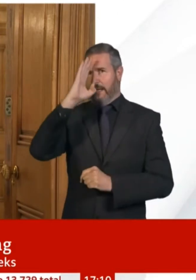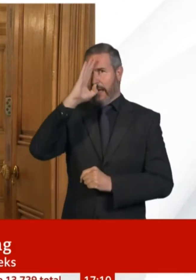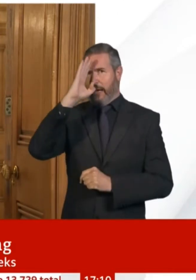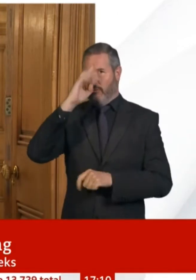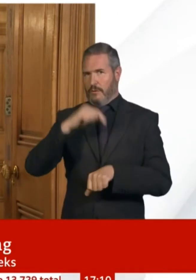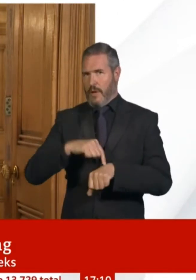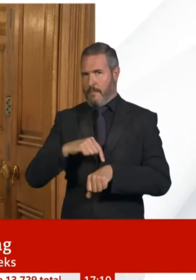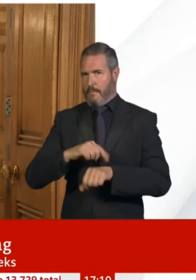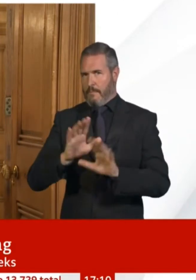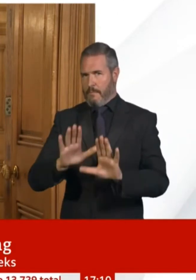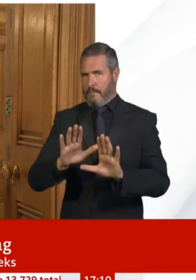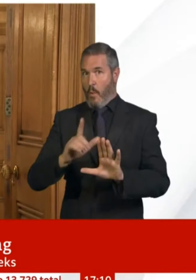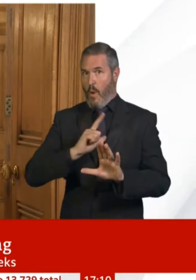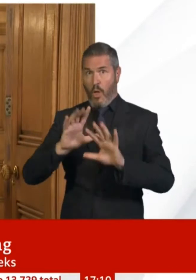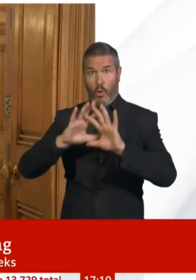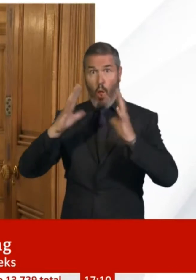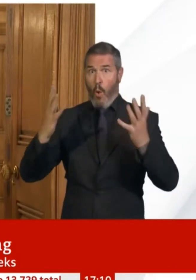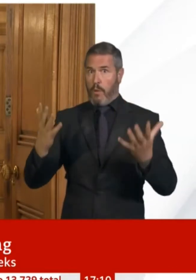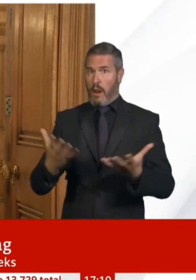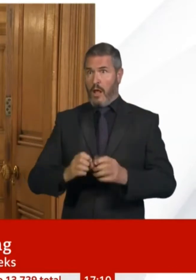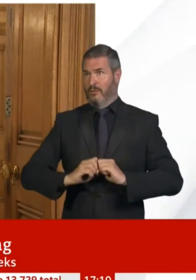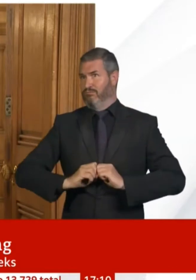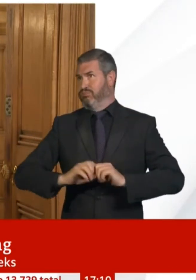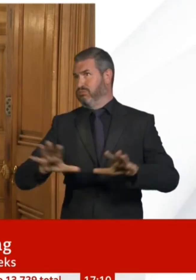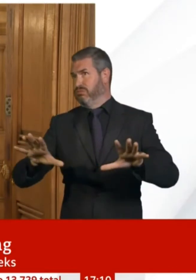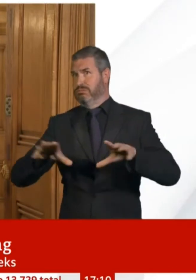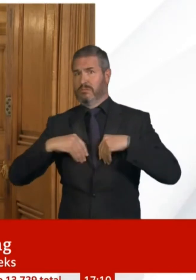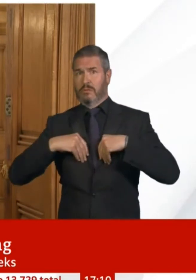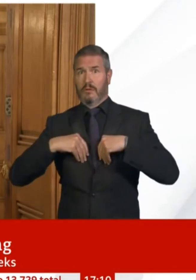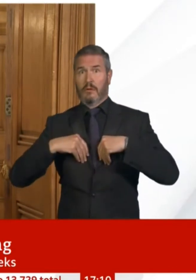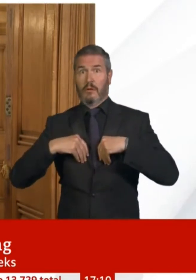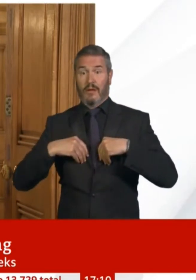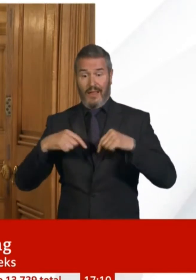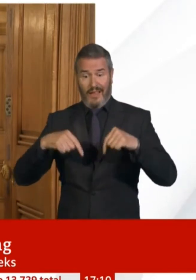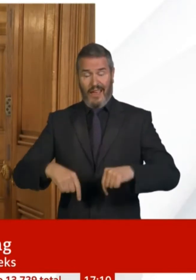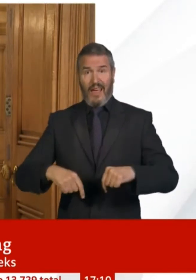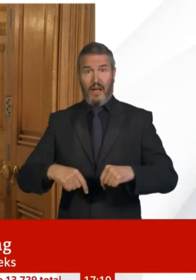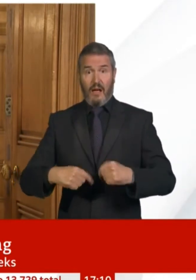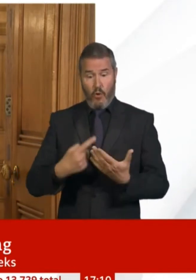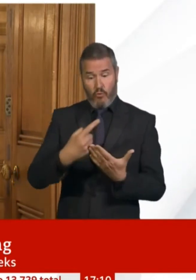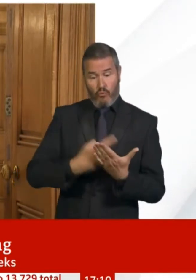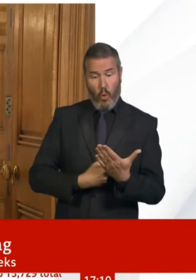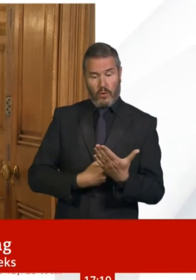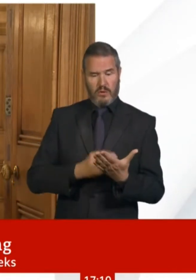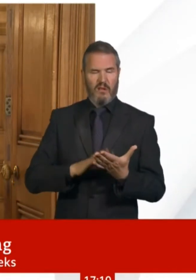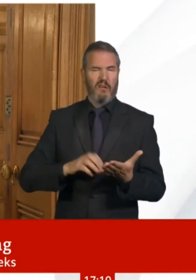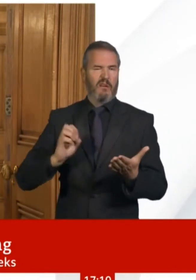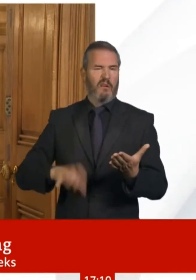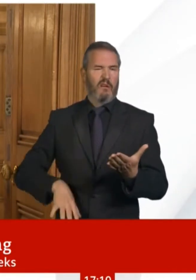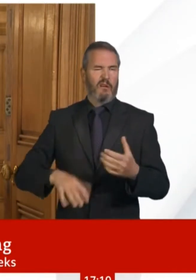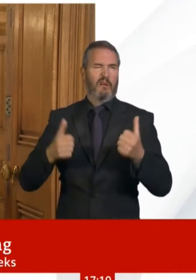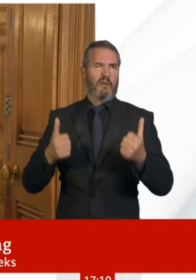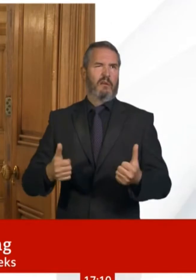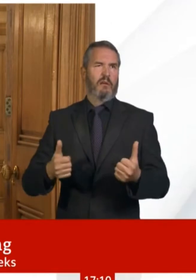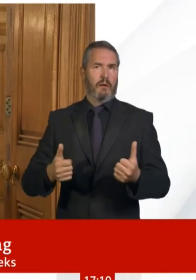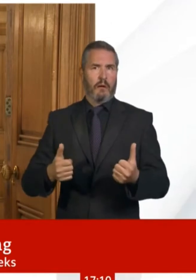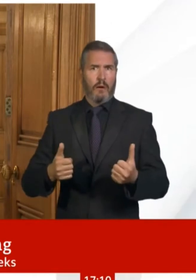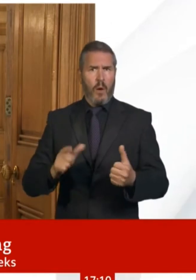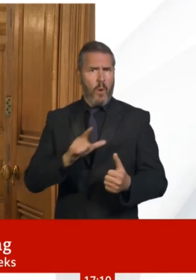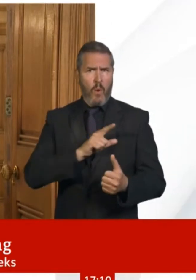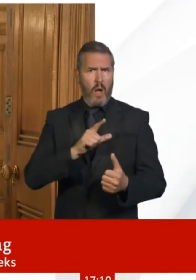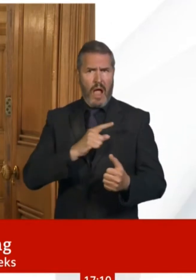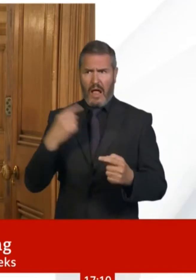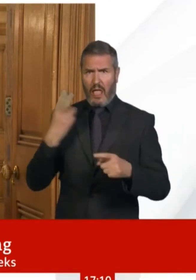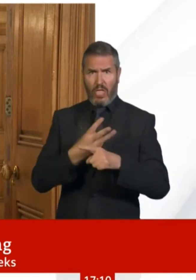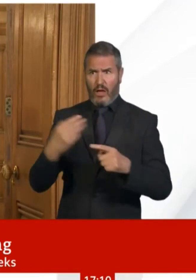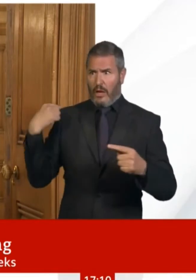this pandemic. If we rush to relax the measures that we have in place, we would risk wasting all the sacrifices and